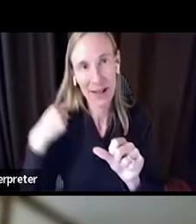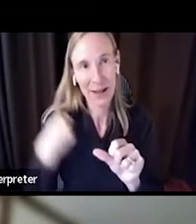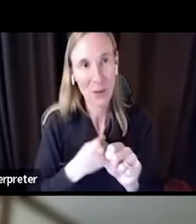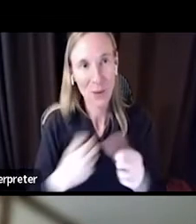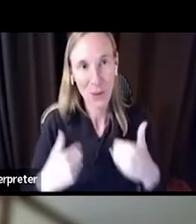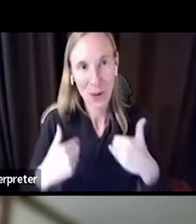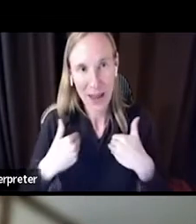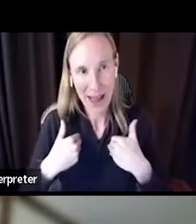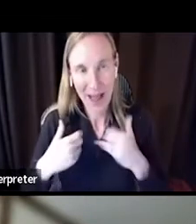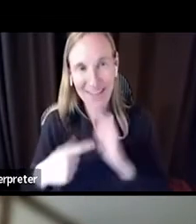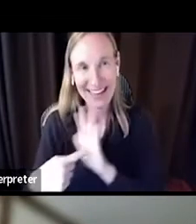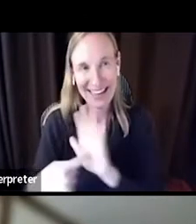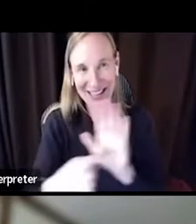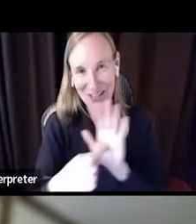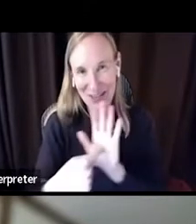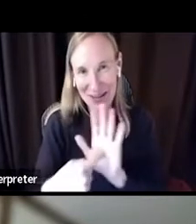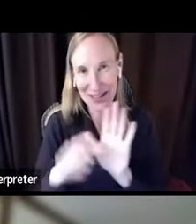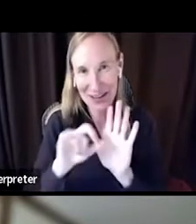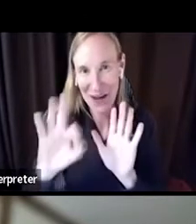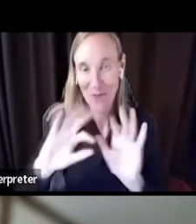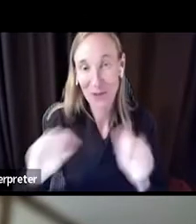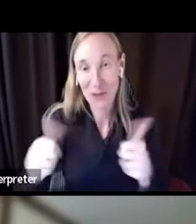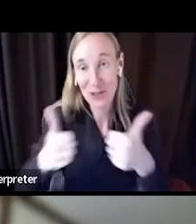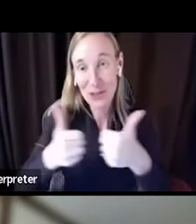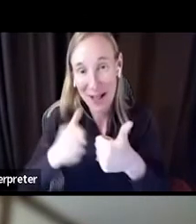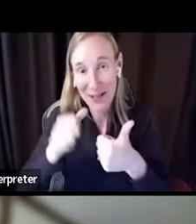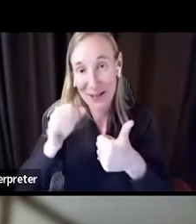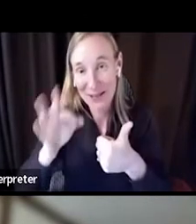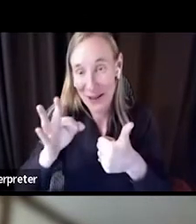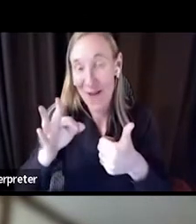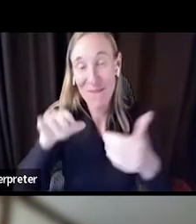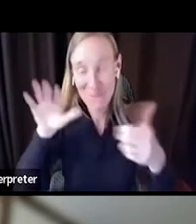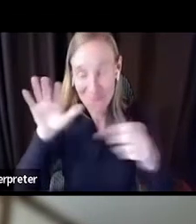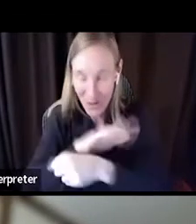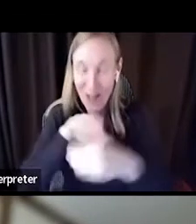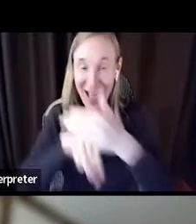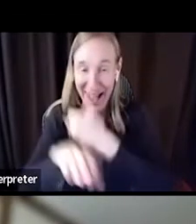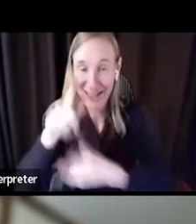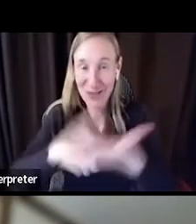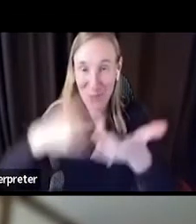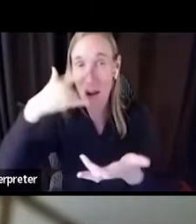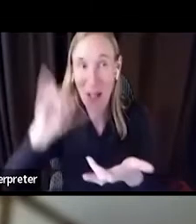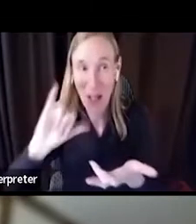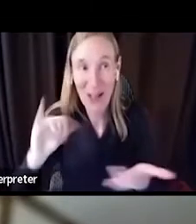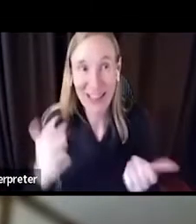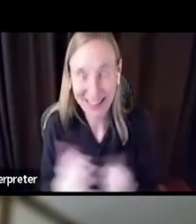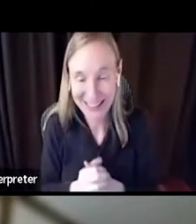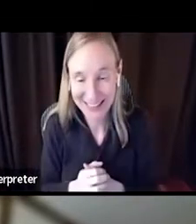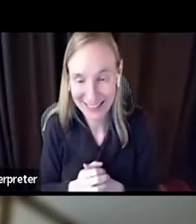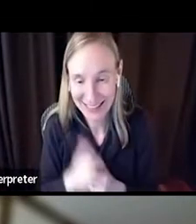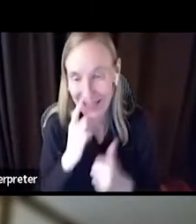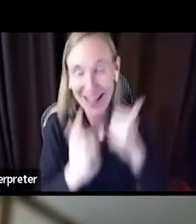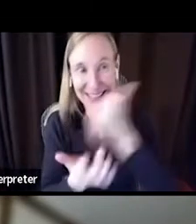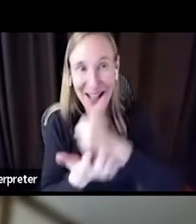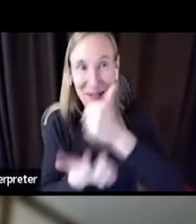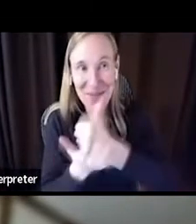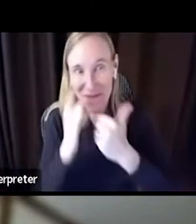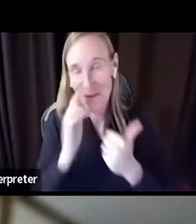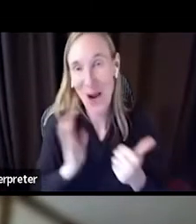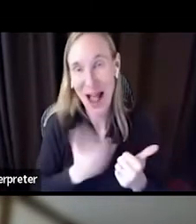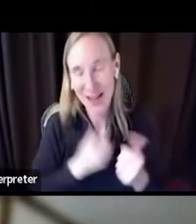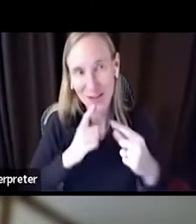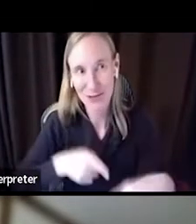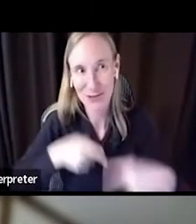an illustration of the challenge of having full access. And that's useful for us to struggle